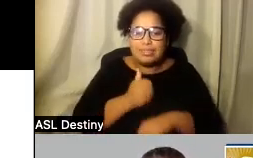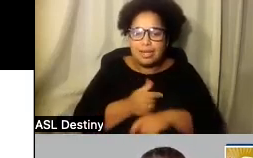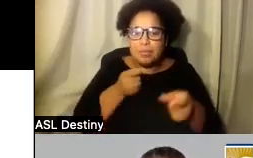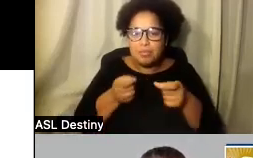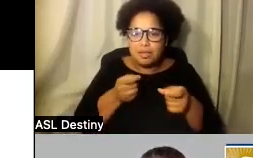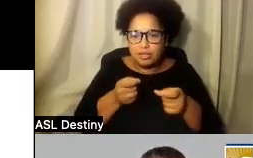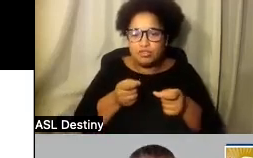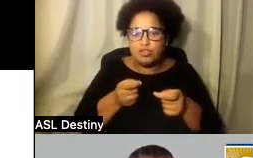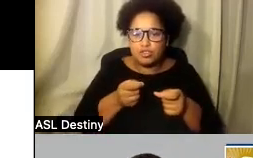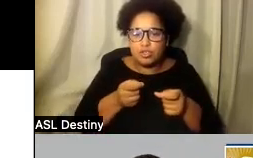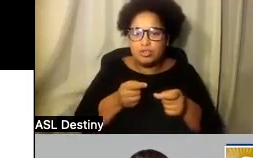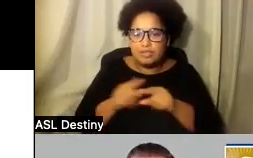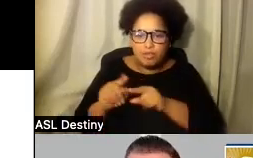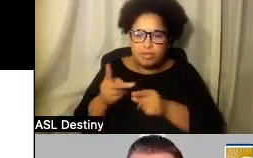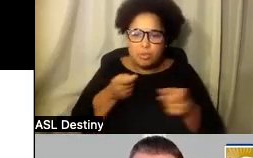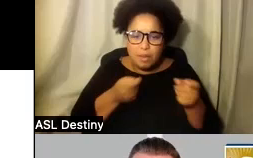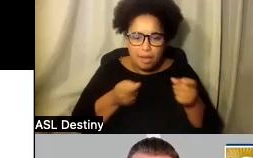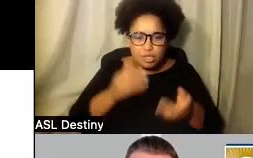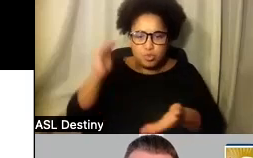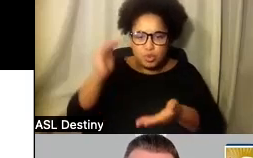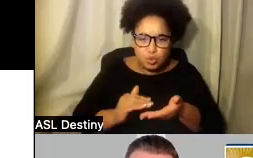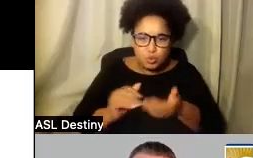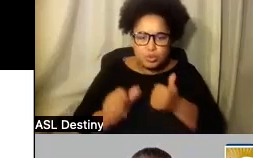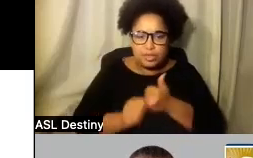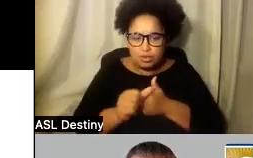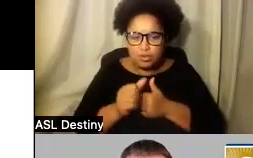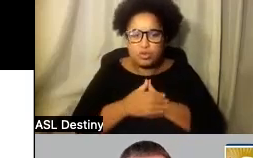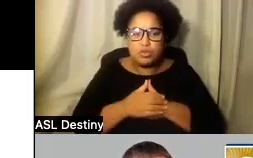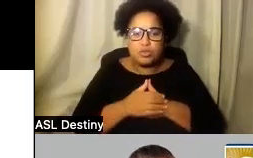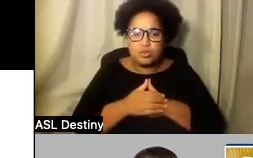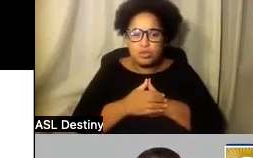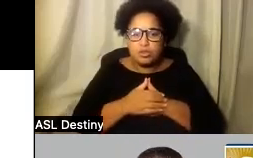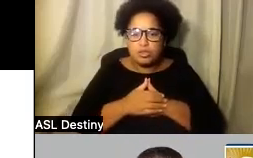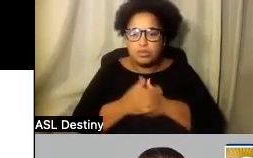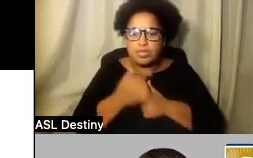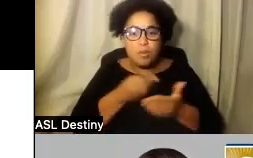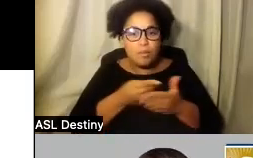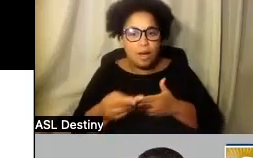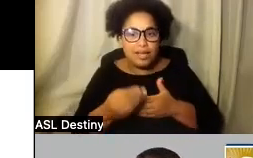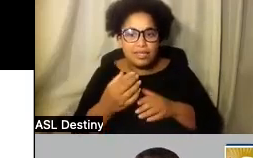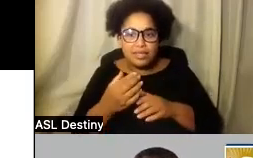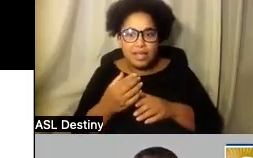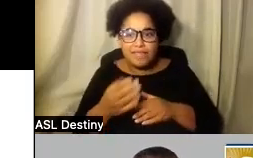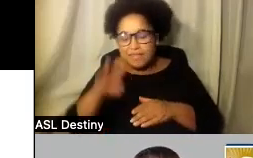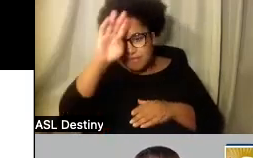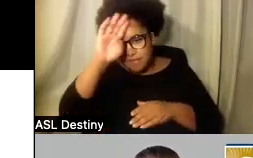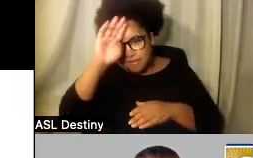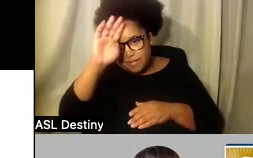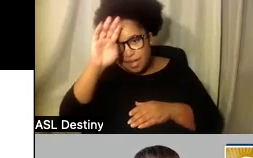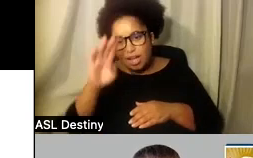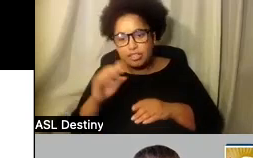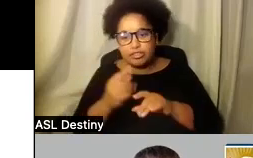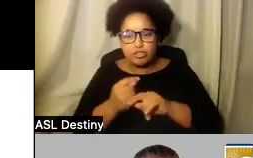something important to note is a lot of people immediately want to go down the route of, oh, buy us a fire truck or something. Those are